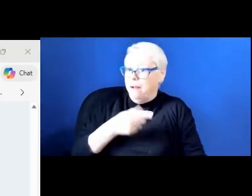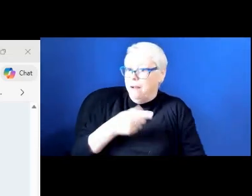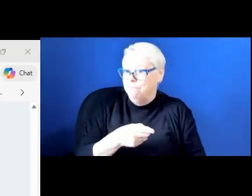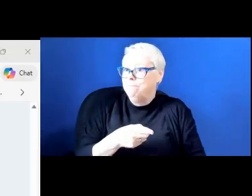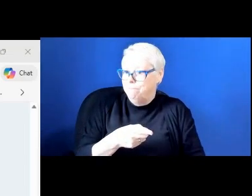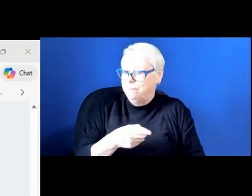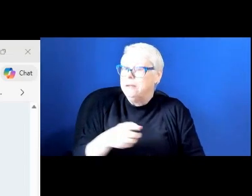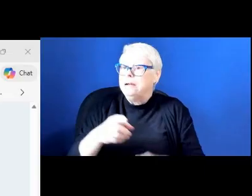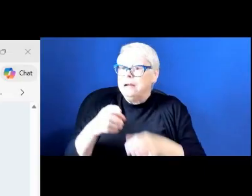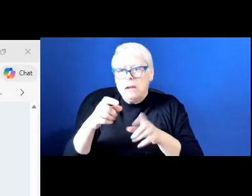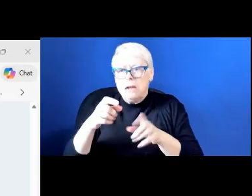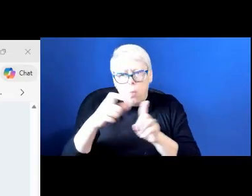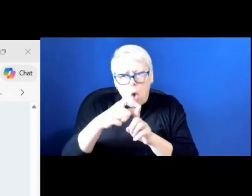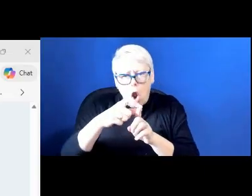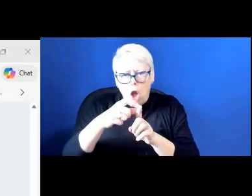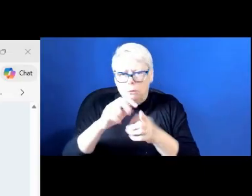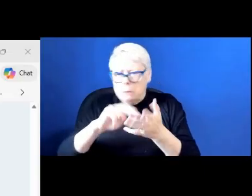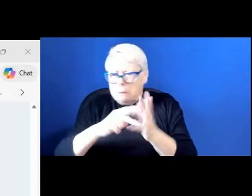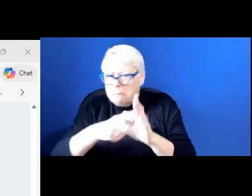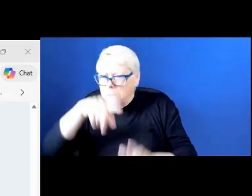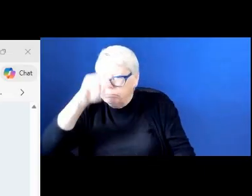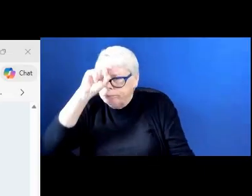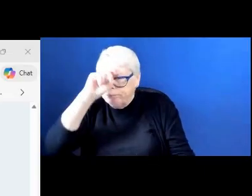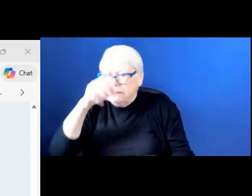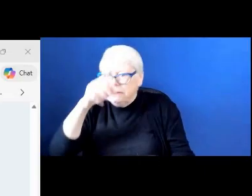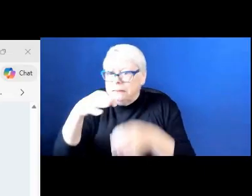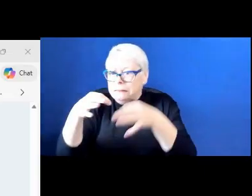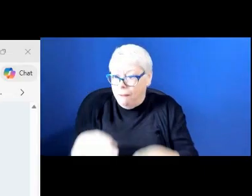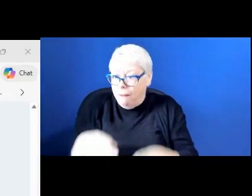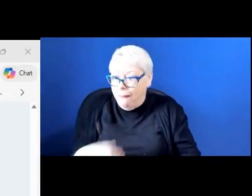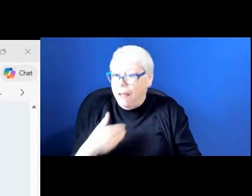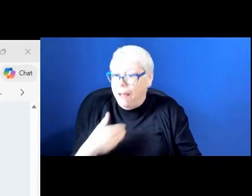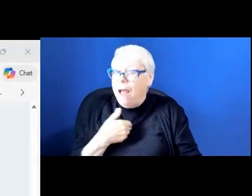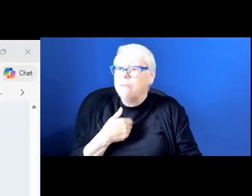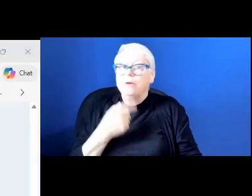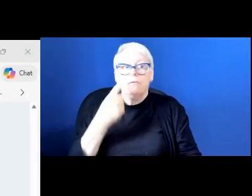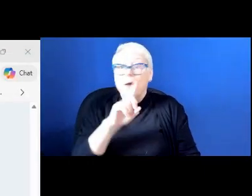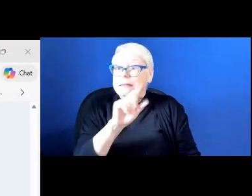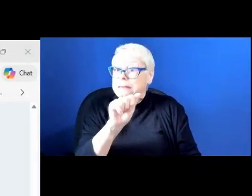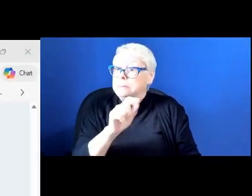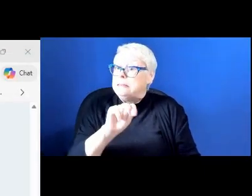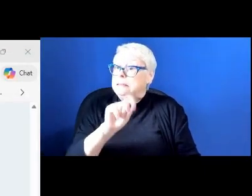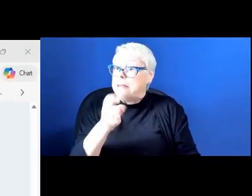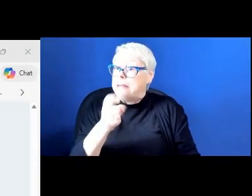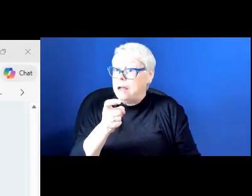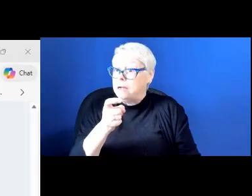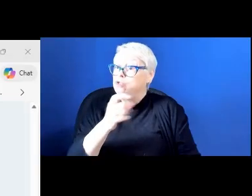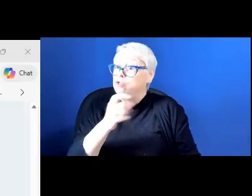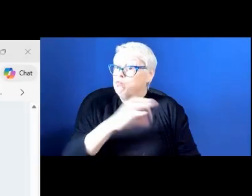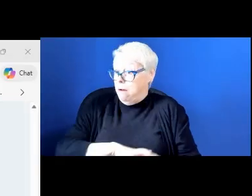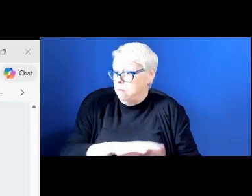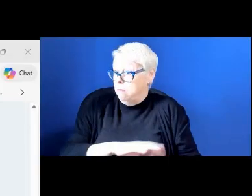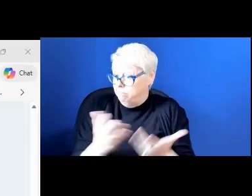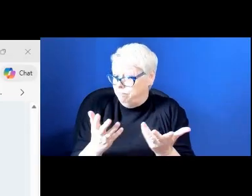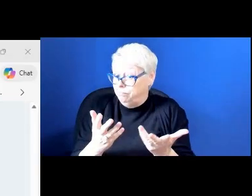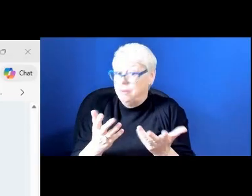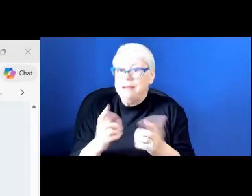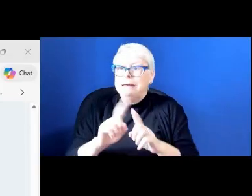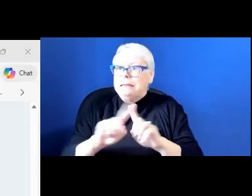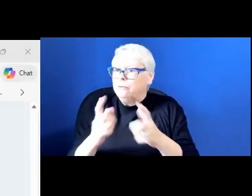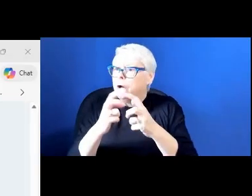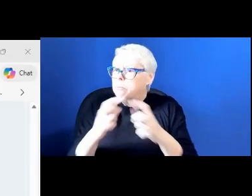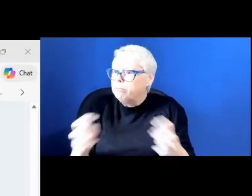Definitions, how to help with disability tax credit. You can find as well different kind